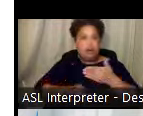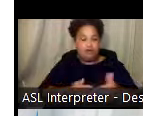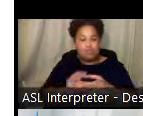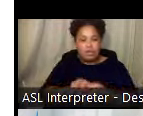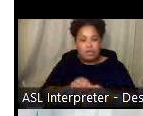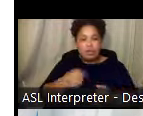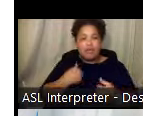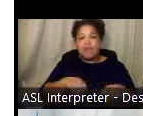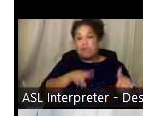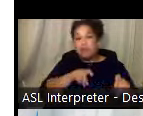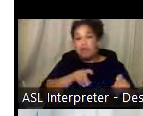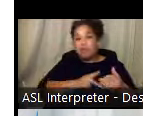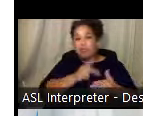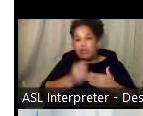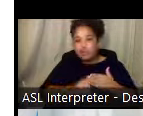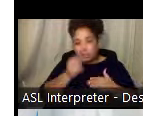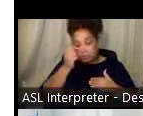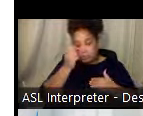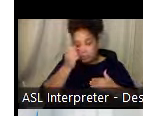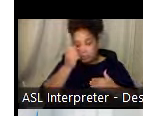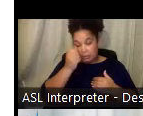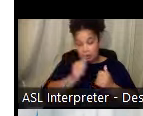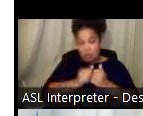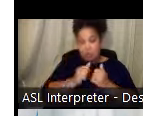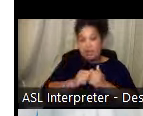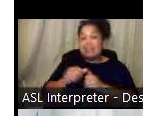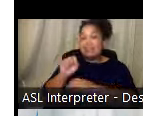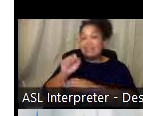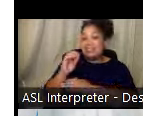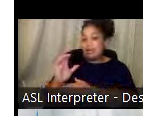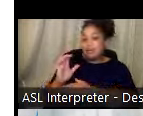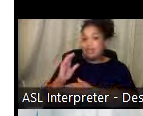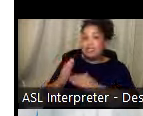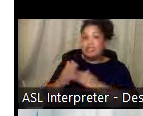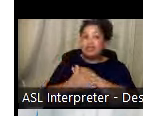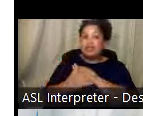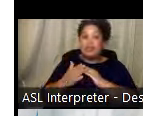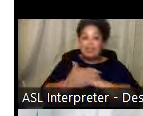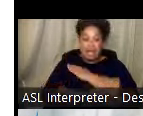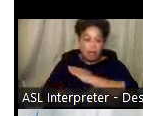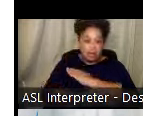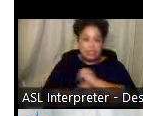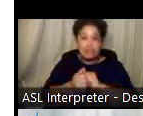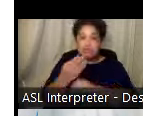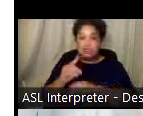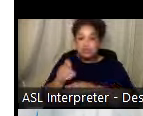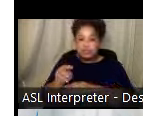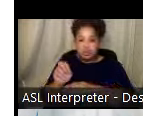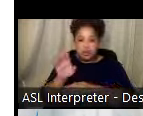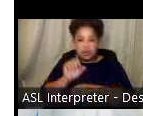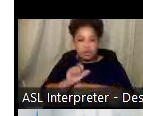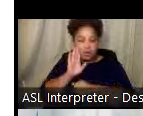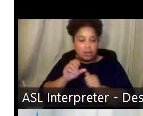have a pilot project with Sacramento County on a Blue Zone project, and that work will continue,